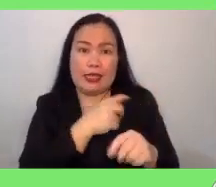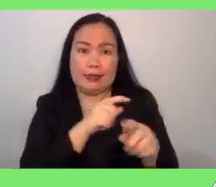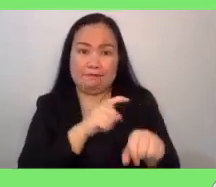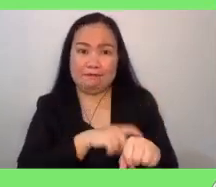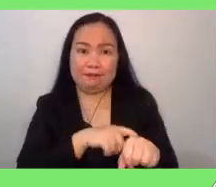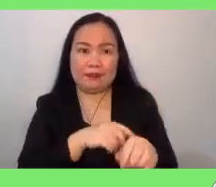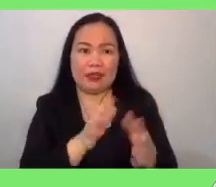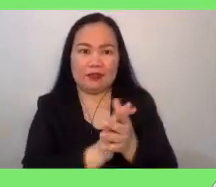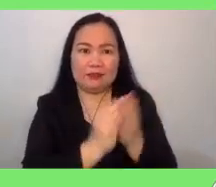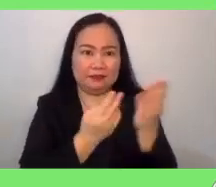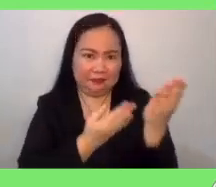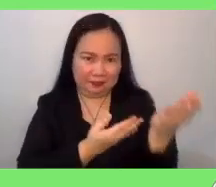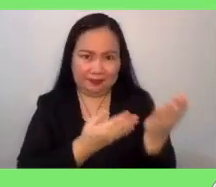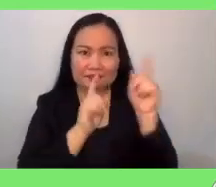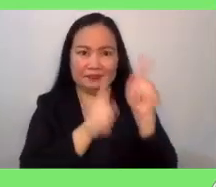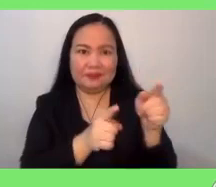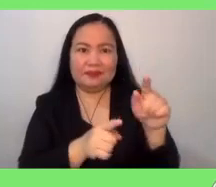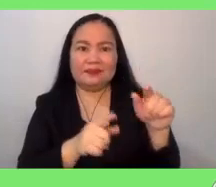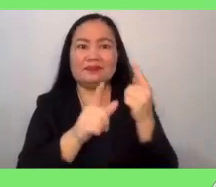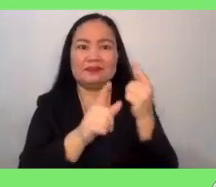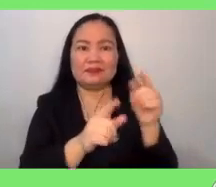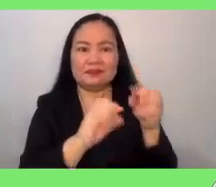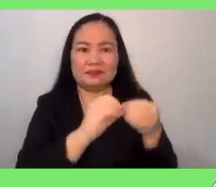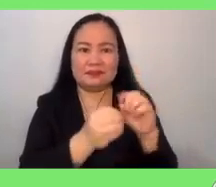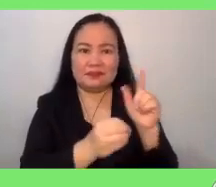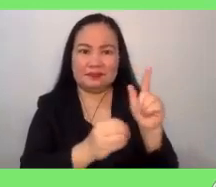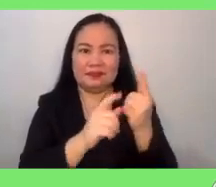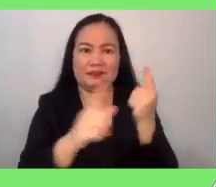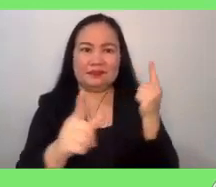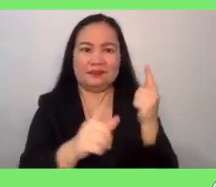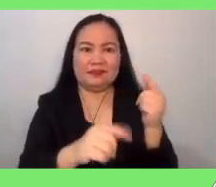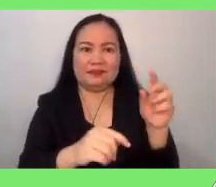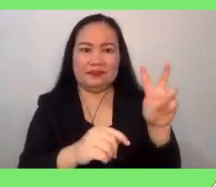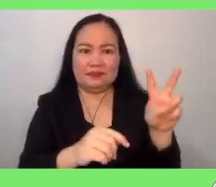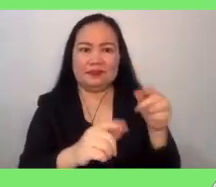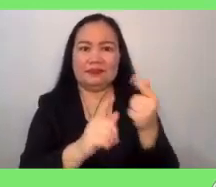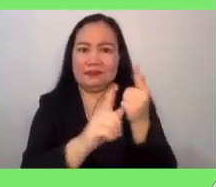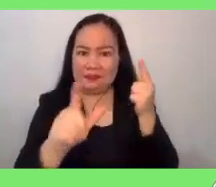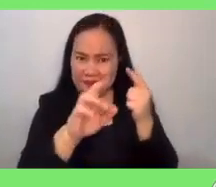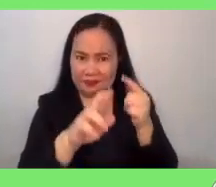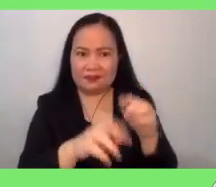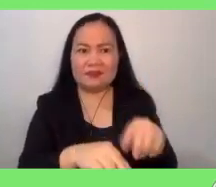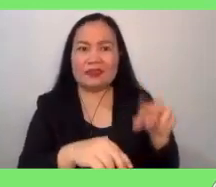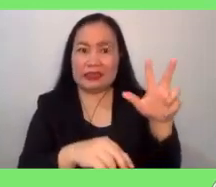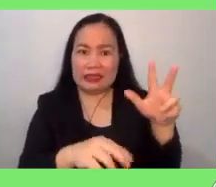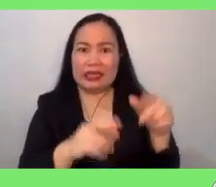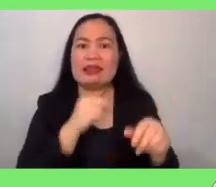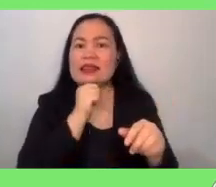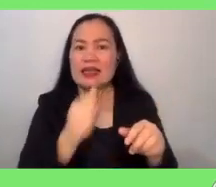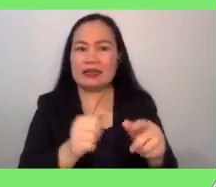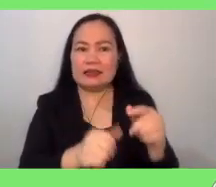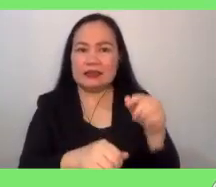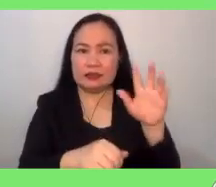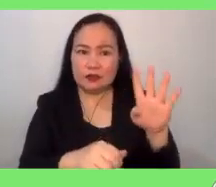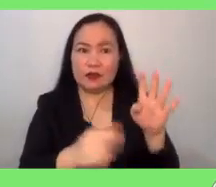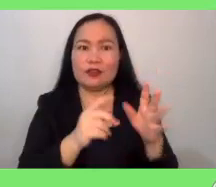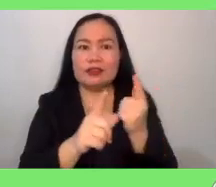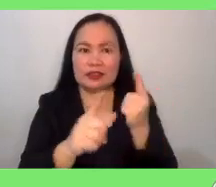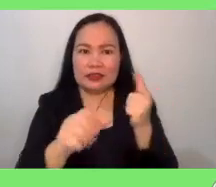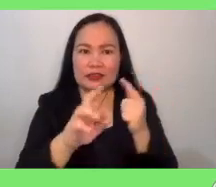Okay, so, what are the answers? We have linear equation, not, linear equation,